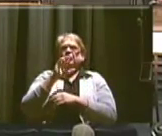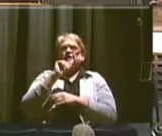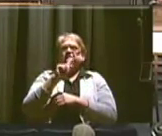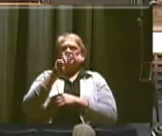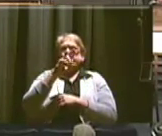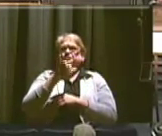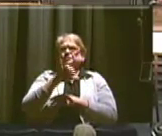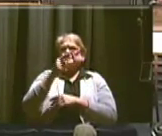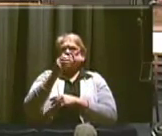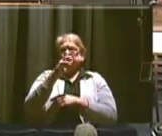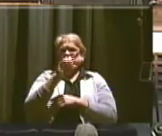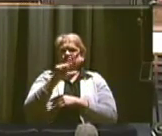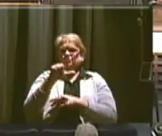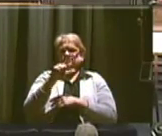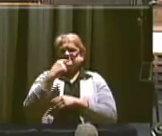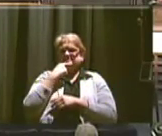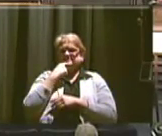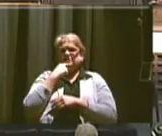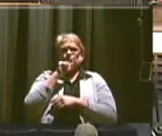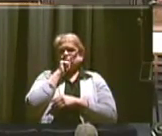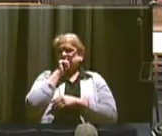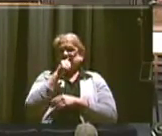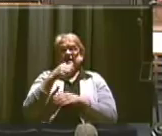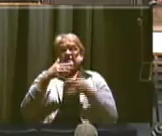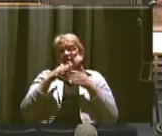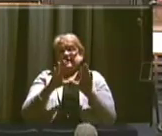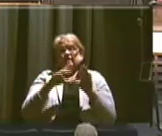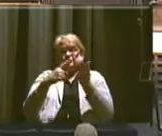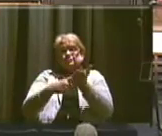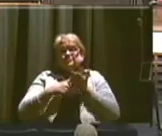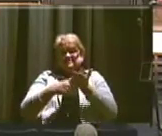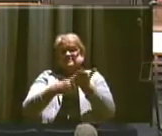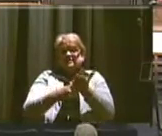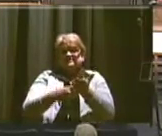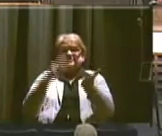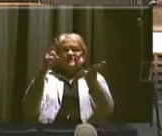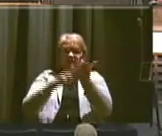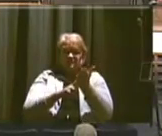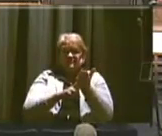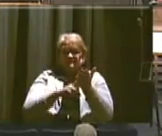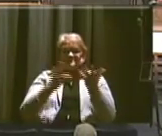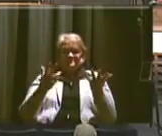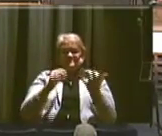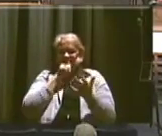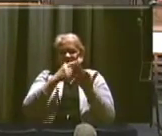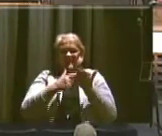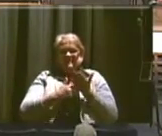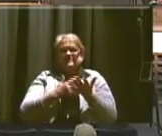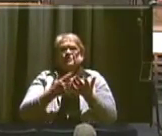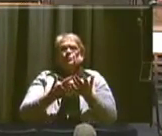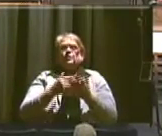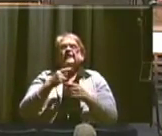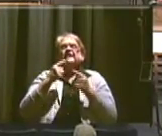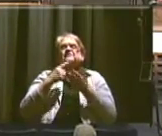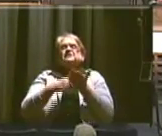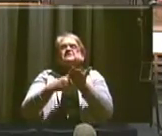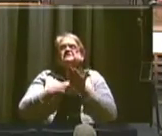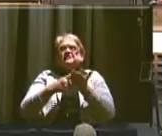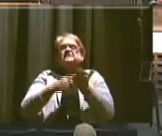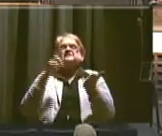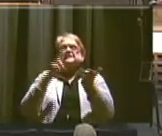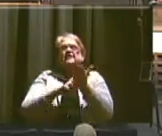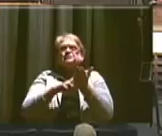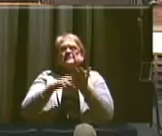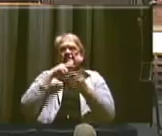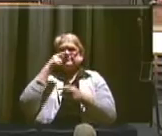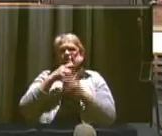opined that we are not allowed to discuss the contract. So we have to discuss the contract in public. And I apologize